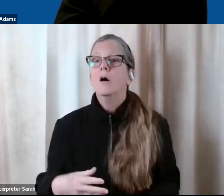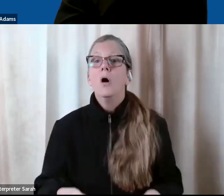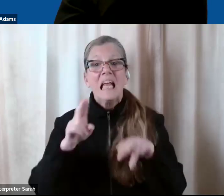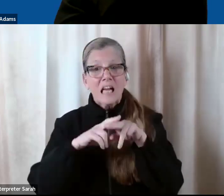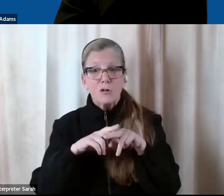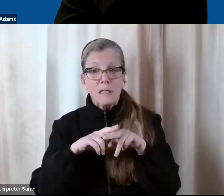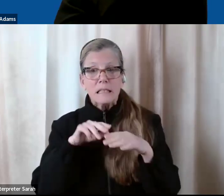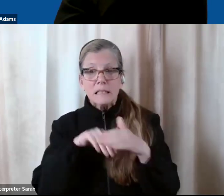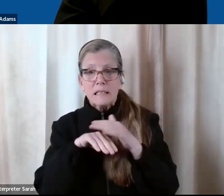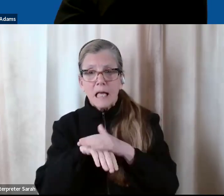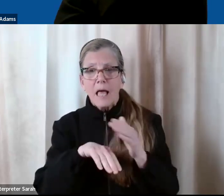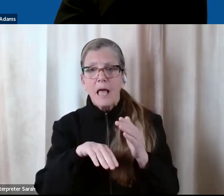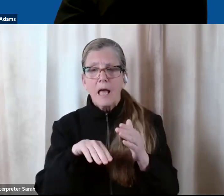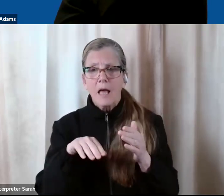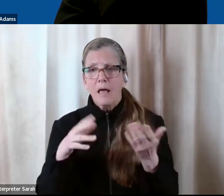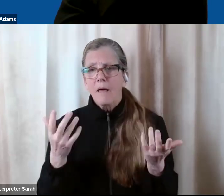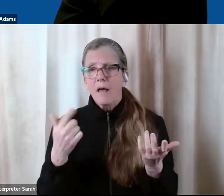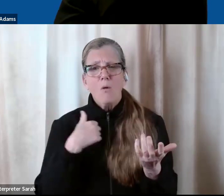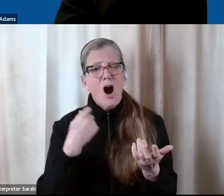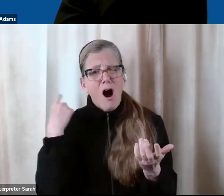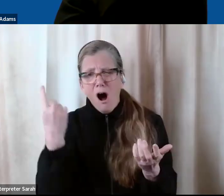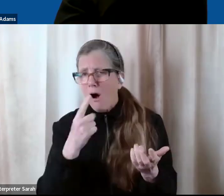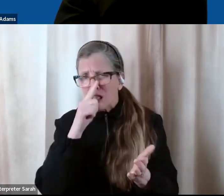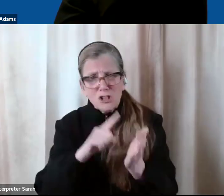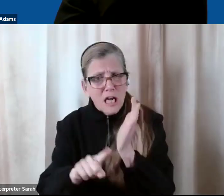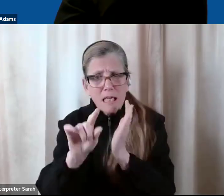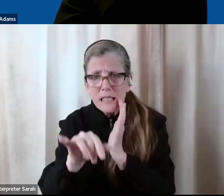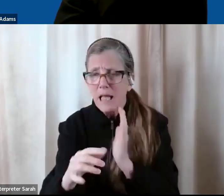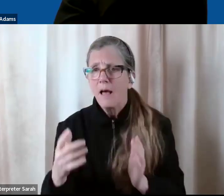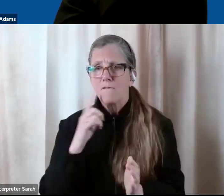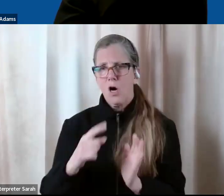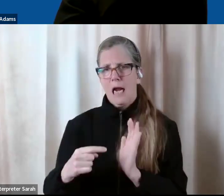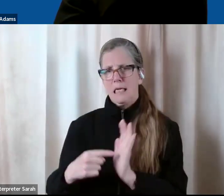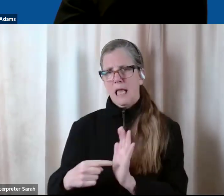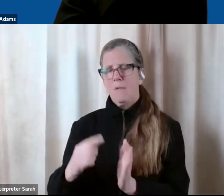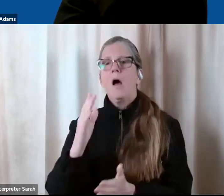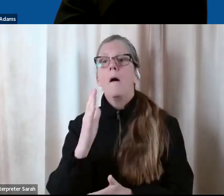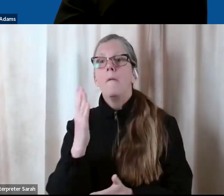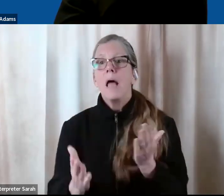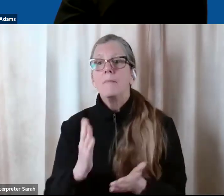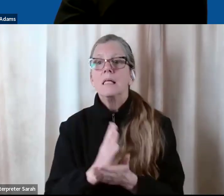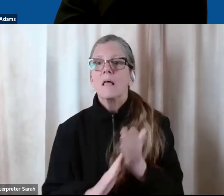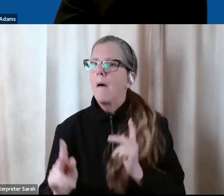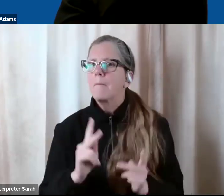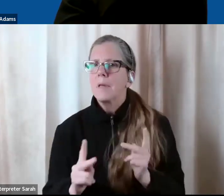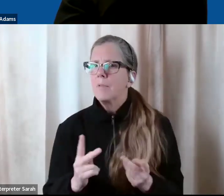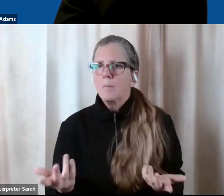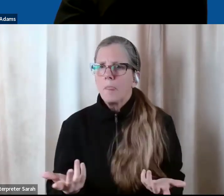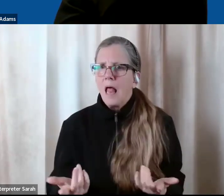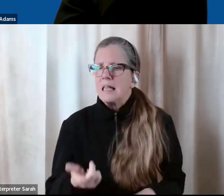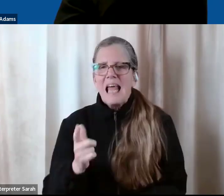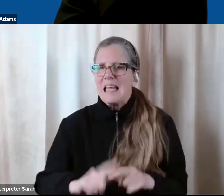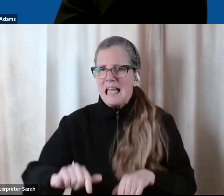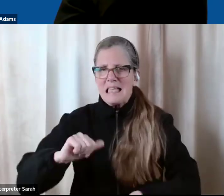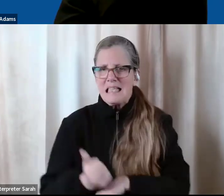constantly looking at that. We're constantly looking at, say, for example, there may be folks that cannot establish a login.gov account.